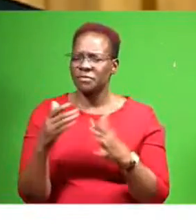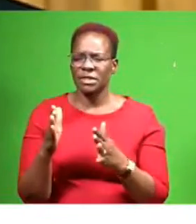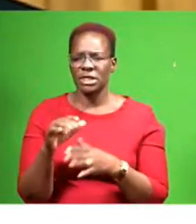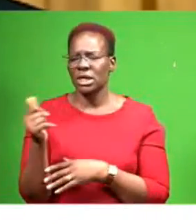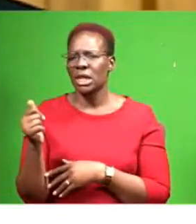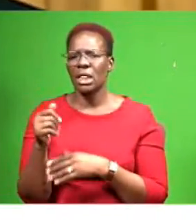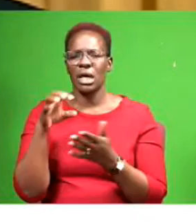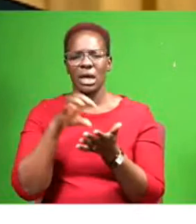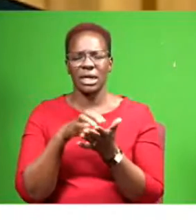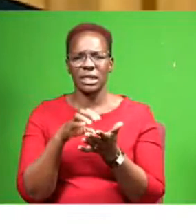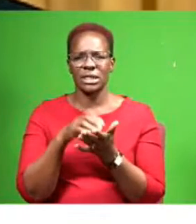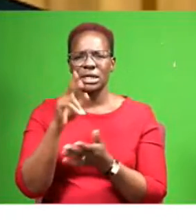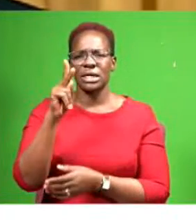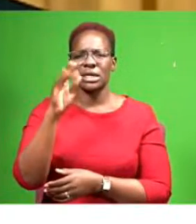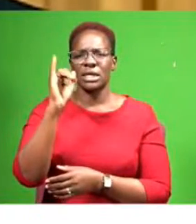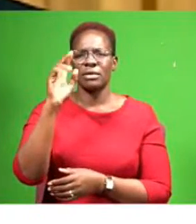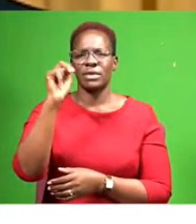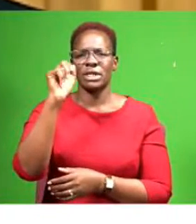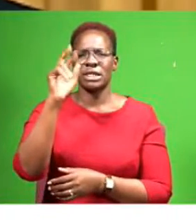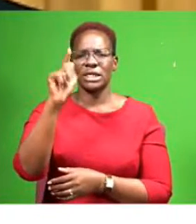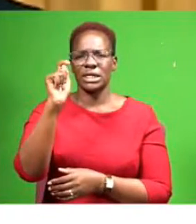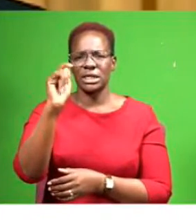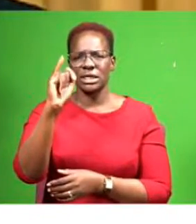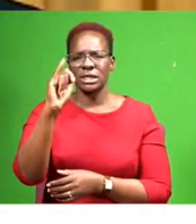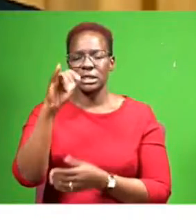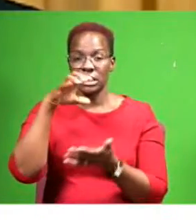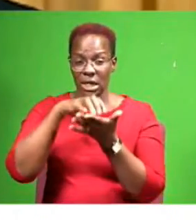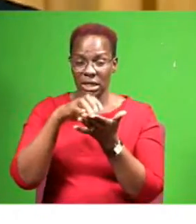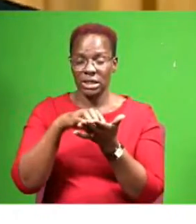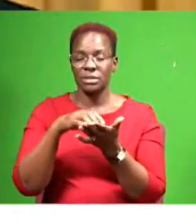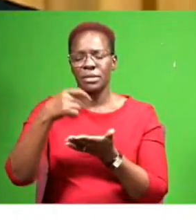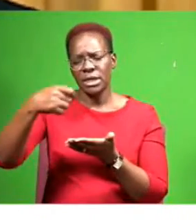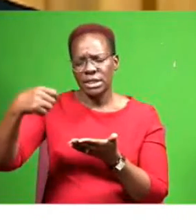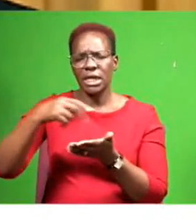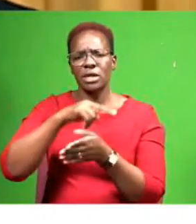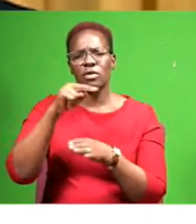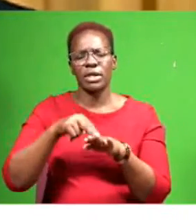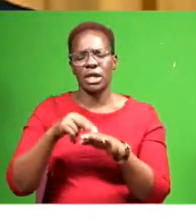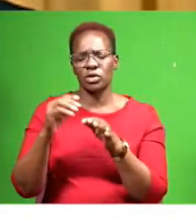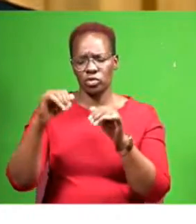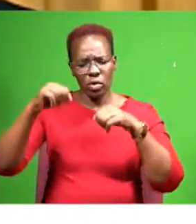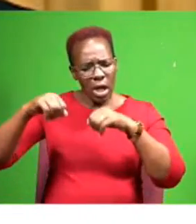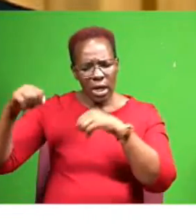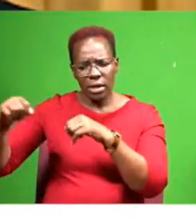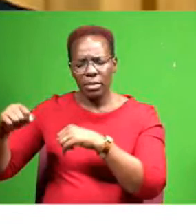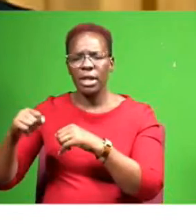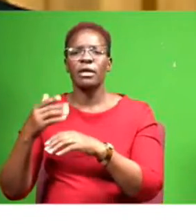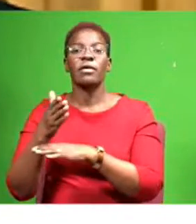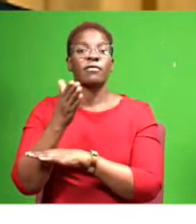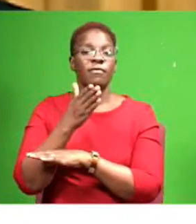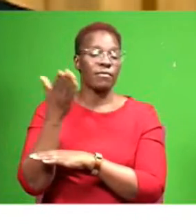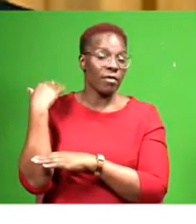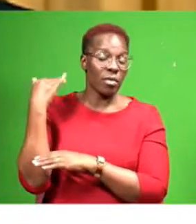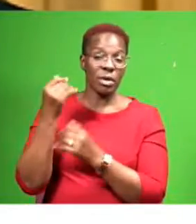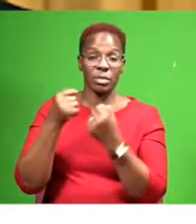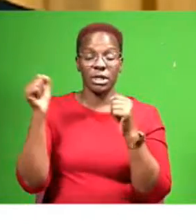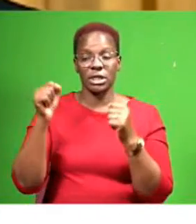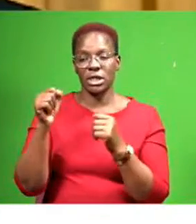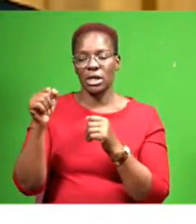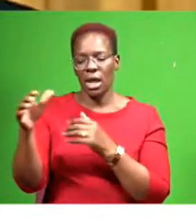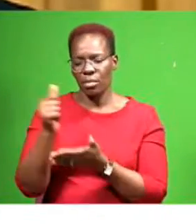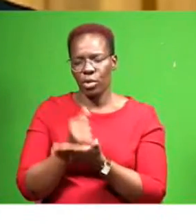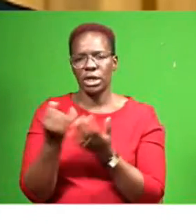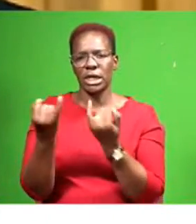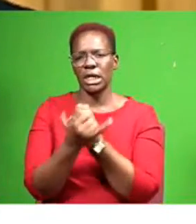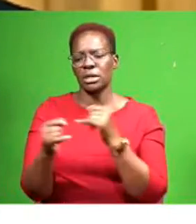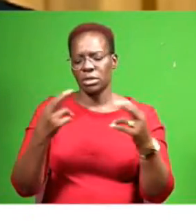I have quoted and referred to there, the signing of the National Accord resulted in the former president appointing an independent review commission